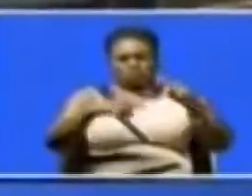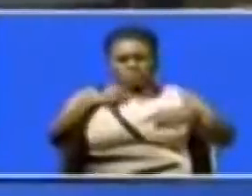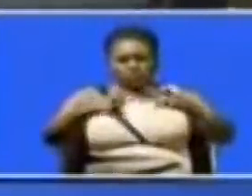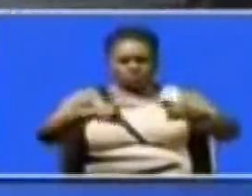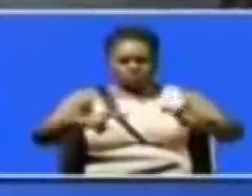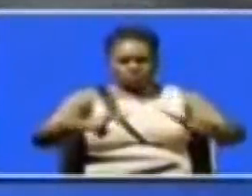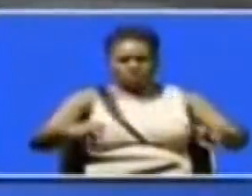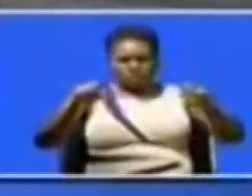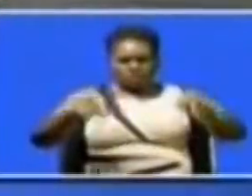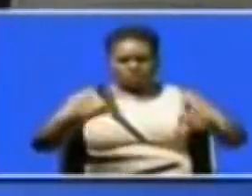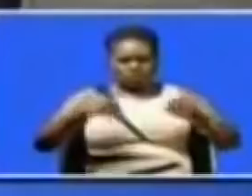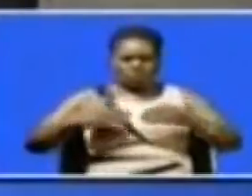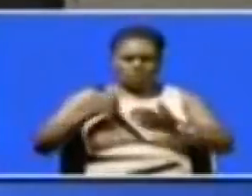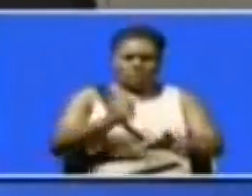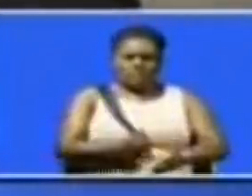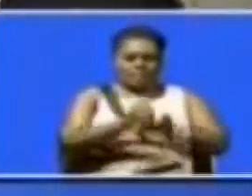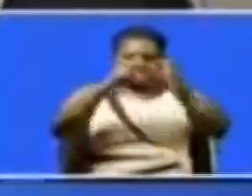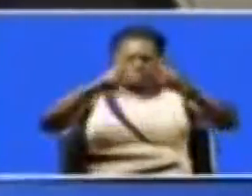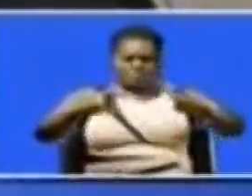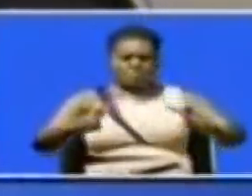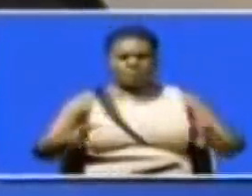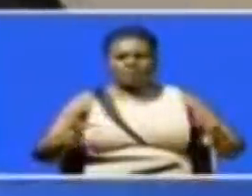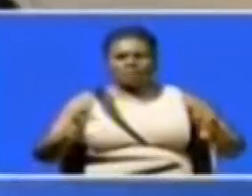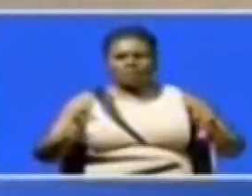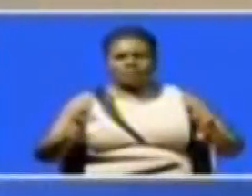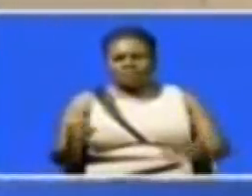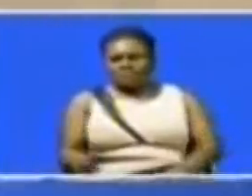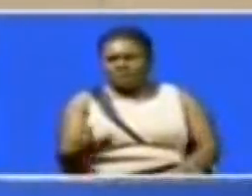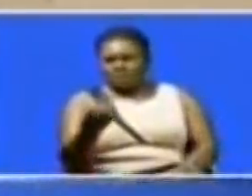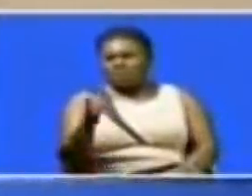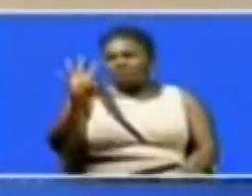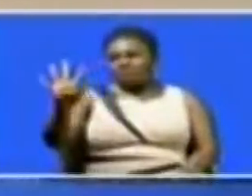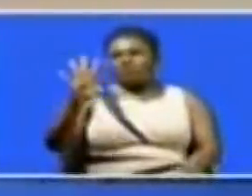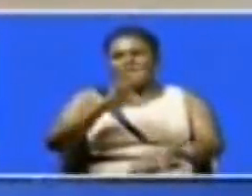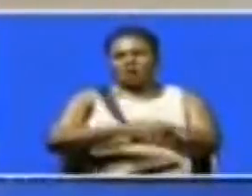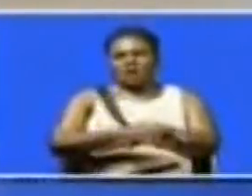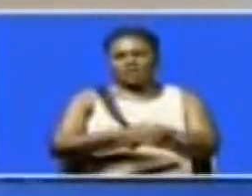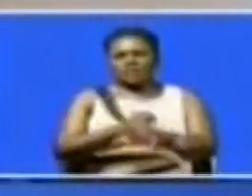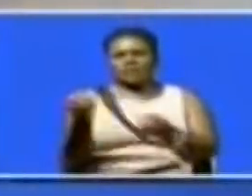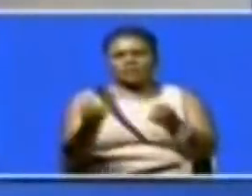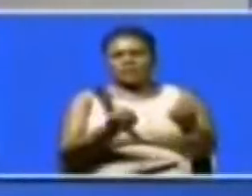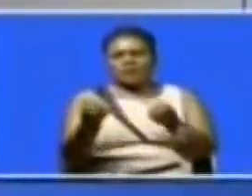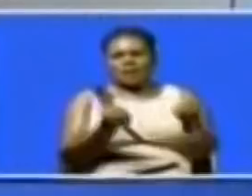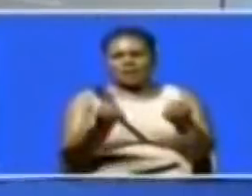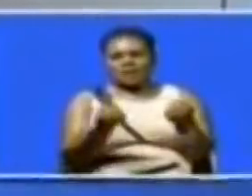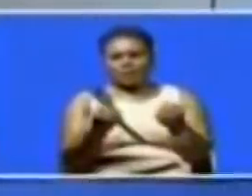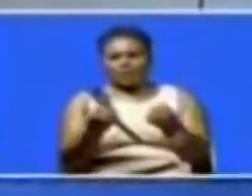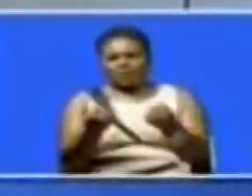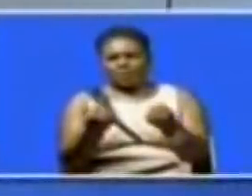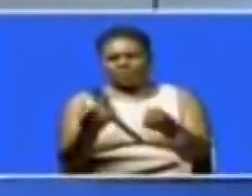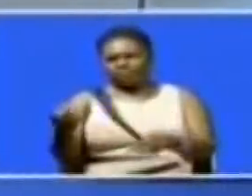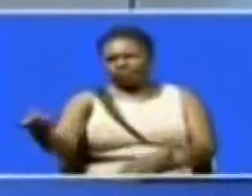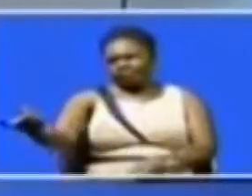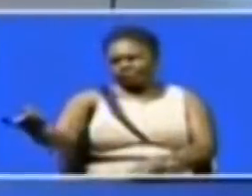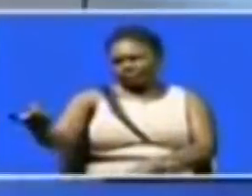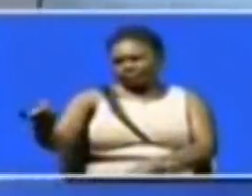the search for possible leads in the investigations. Four explosives were recovered and the car used by the attackers to gain access